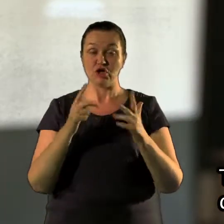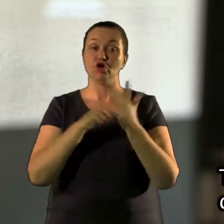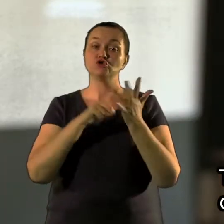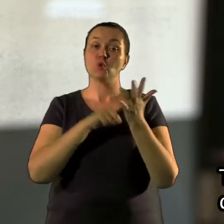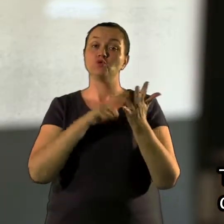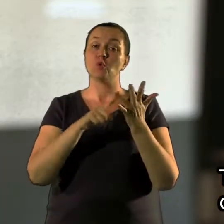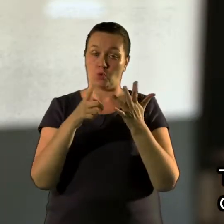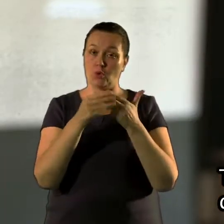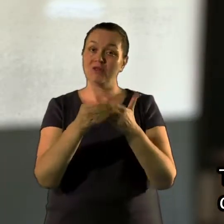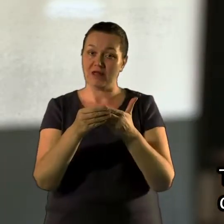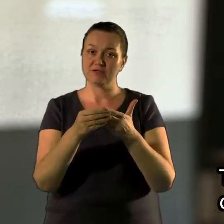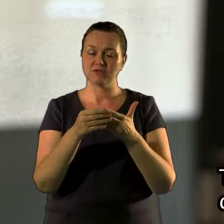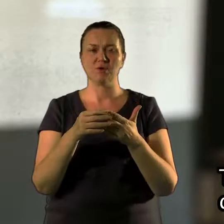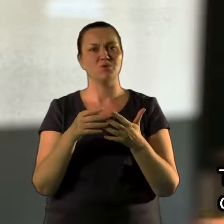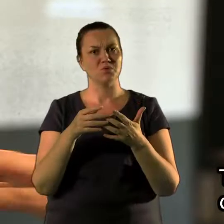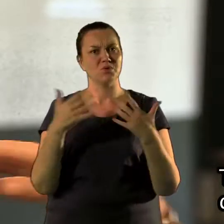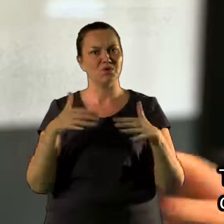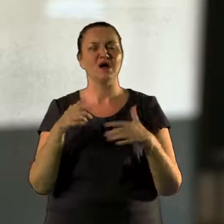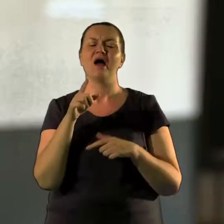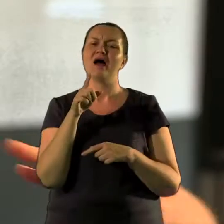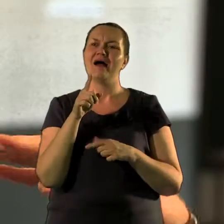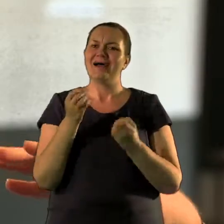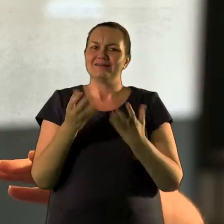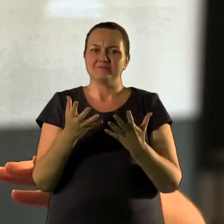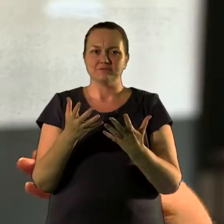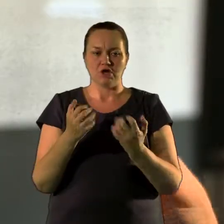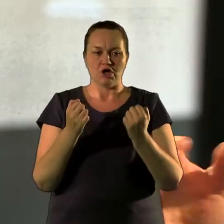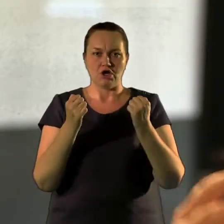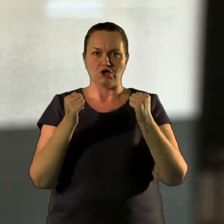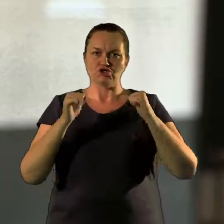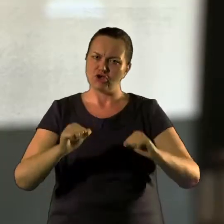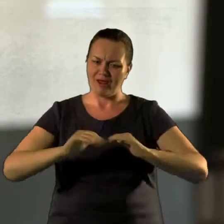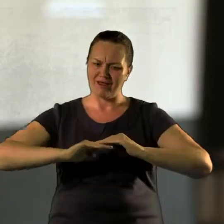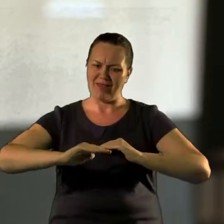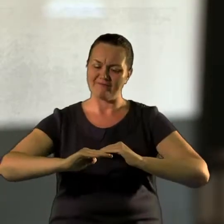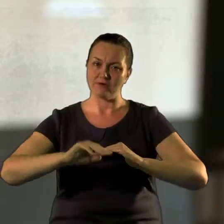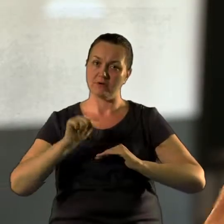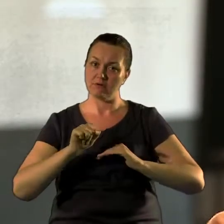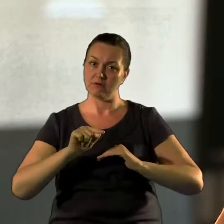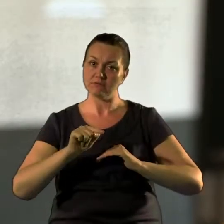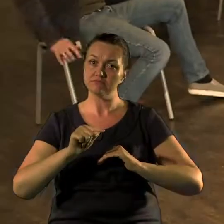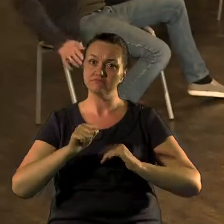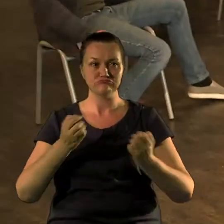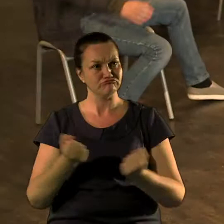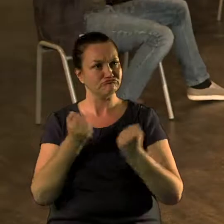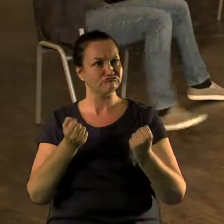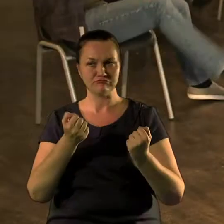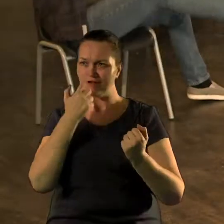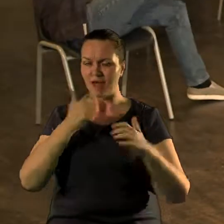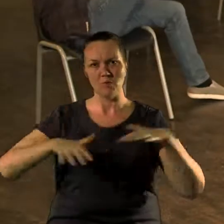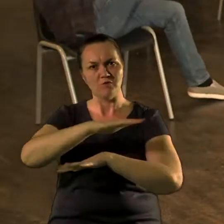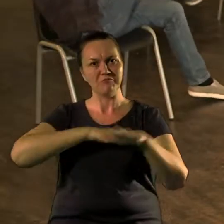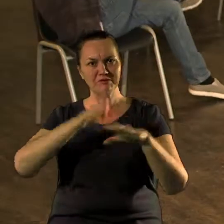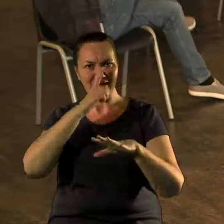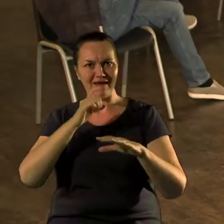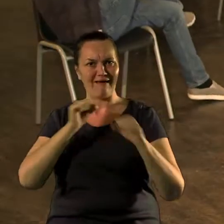targets. First of all, it empowers the chair level as a place for acting and movement